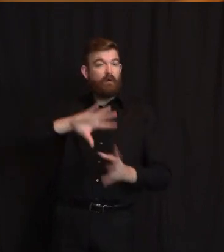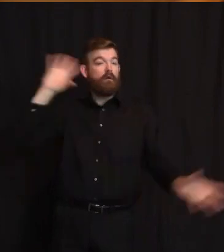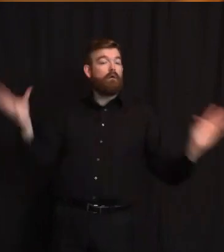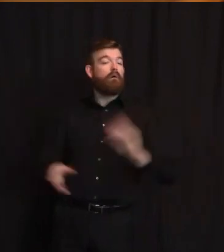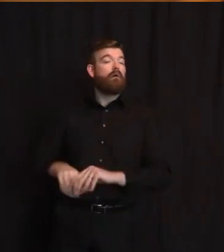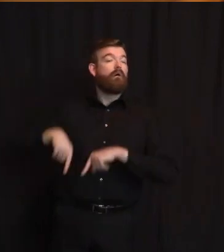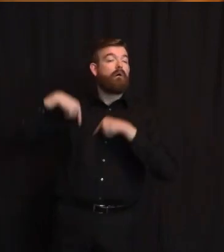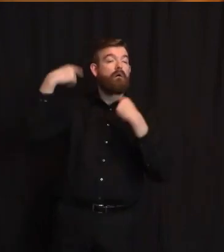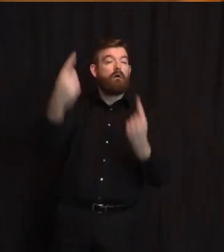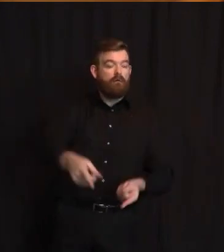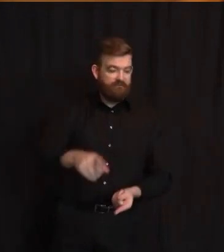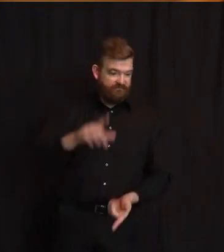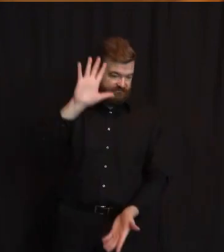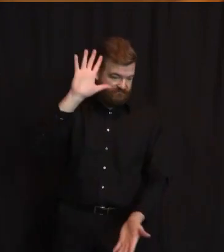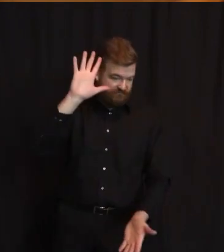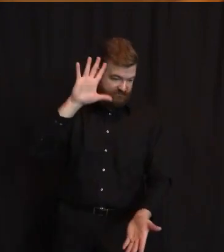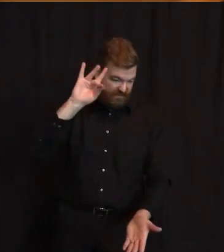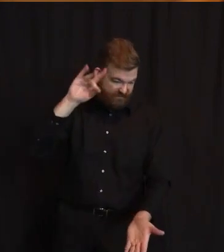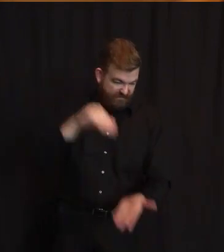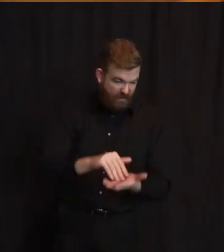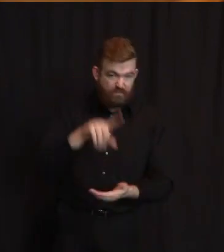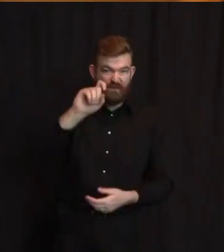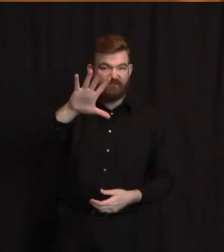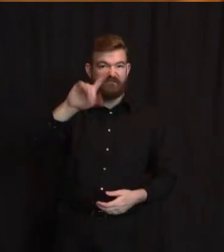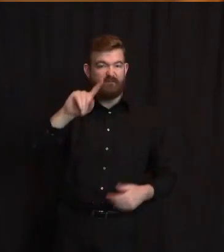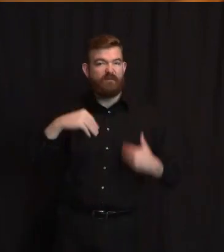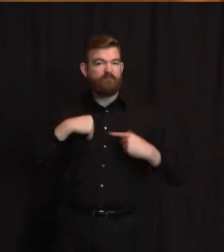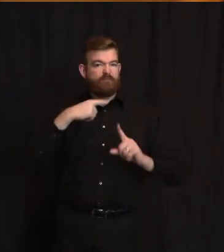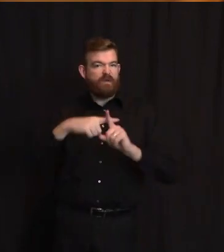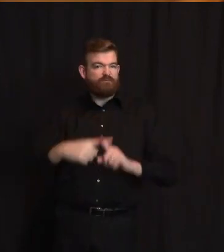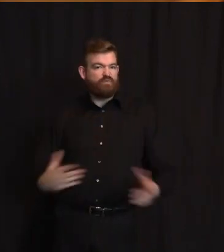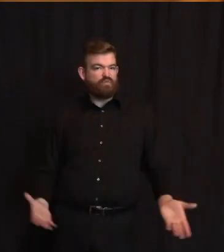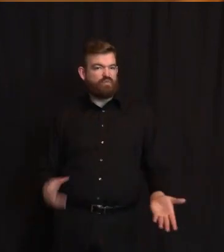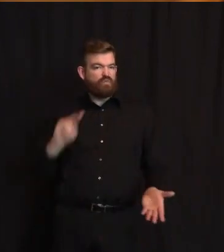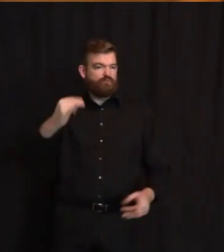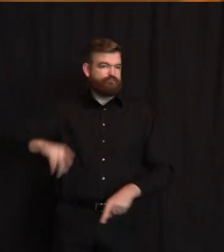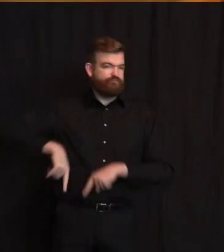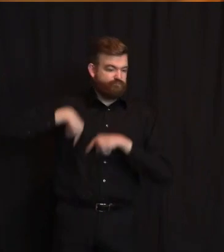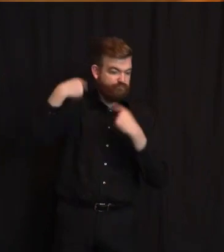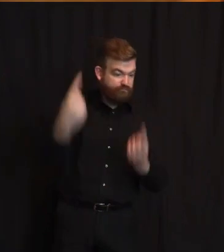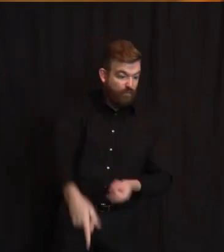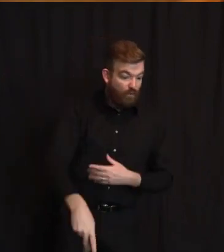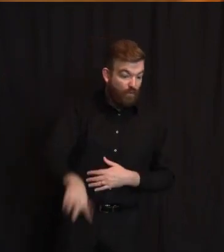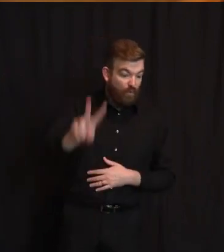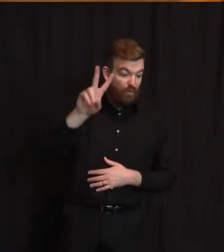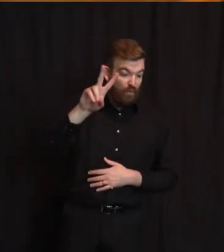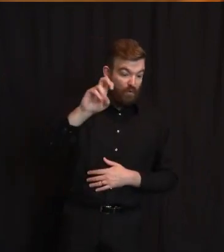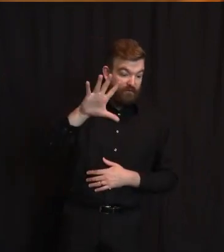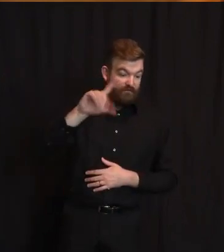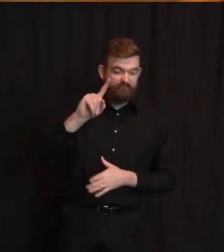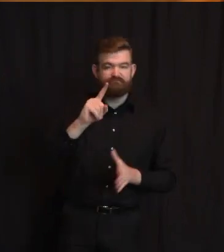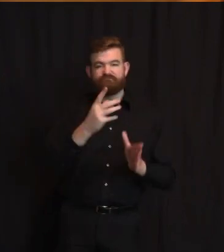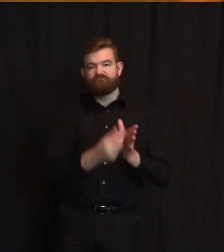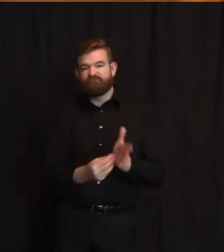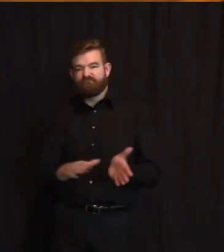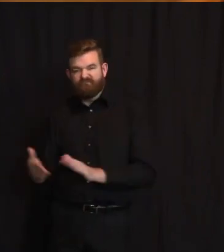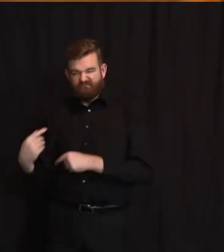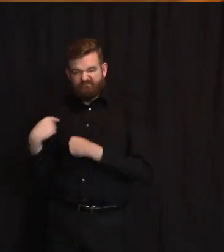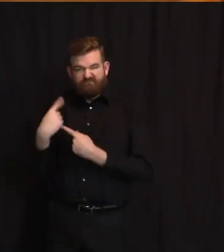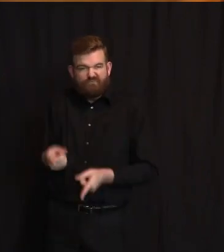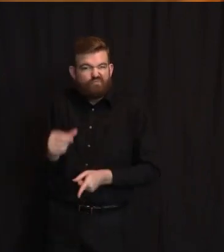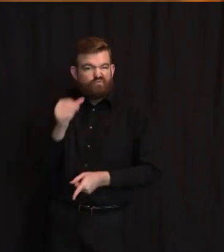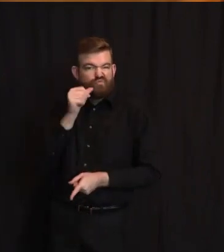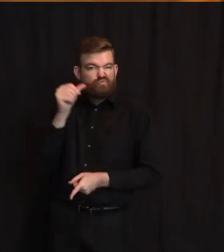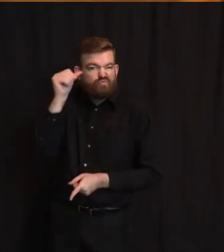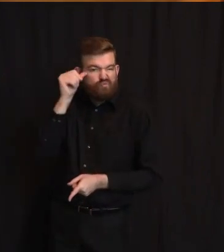58,151 cases in the state. And sadly, 251 new deaths have been reported to the department.